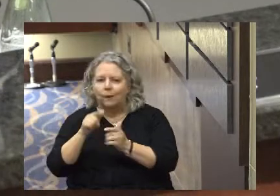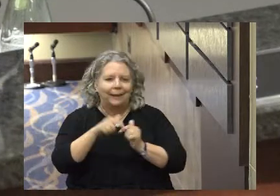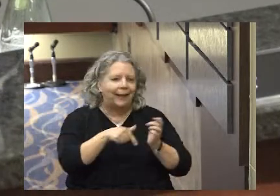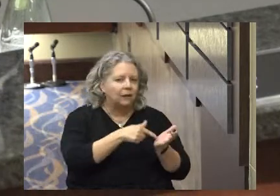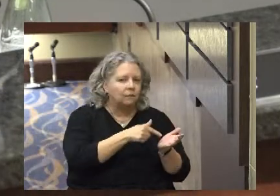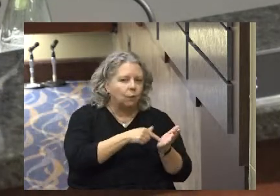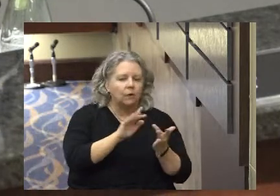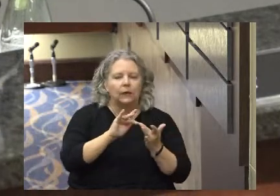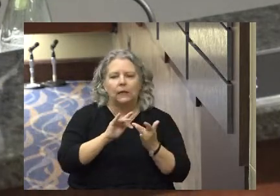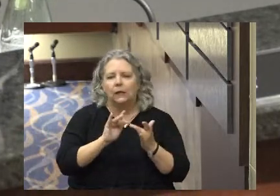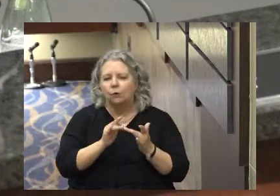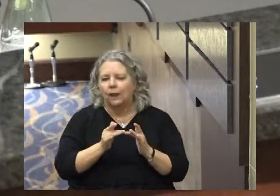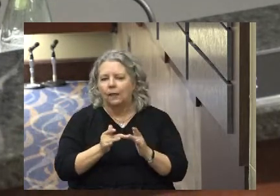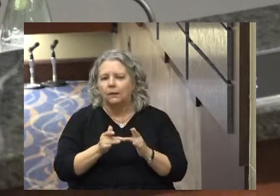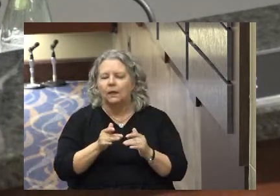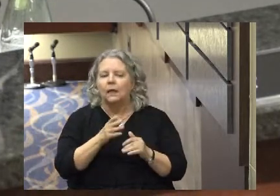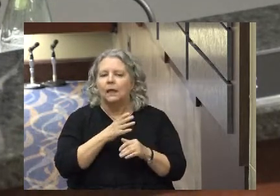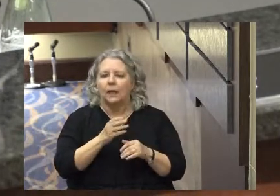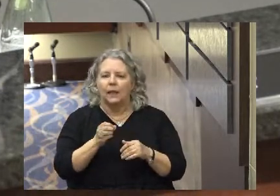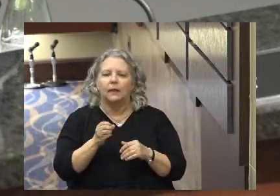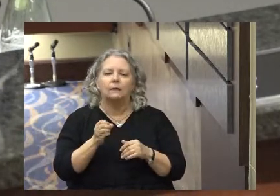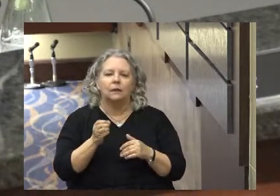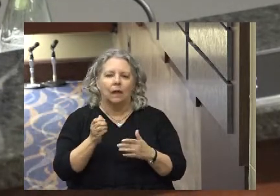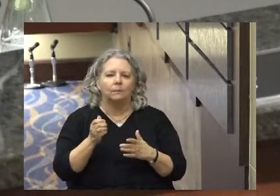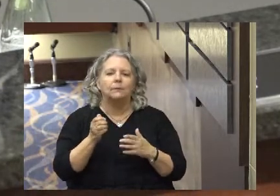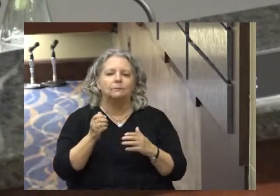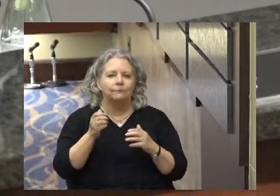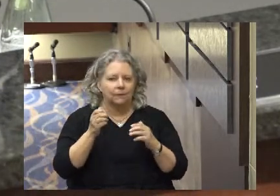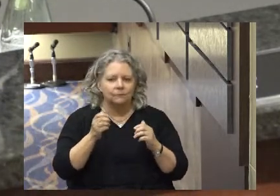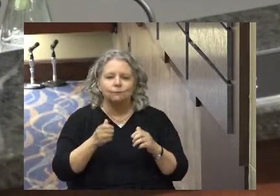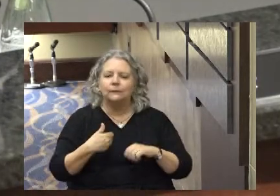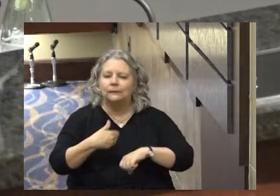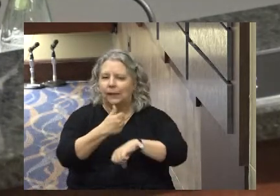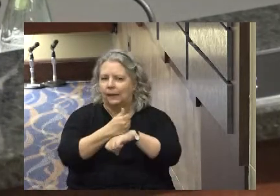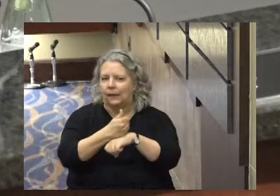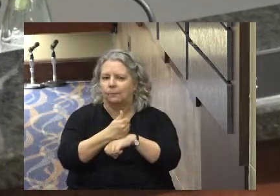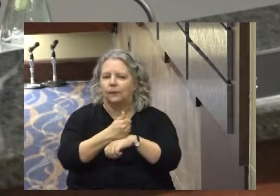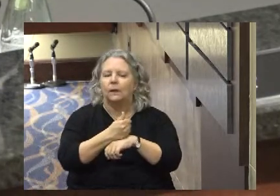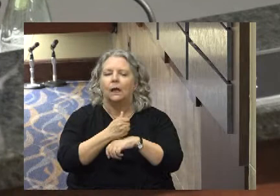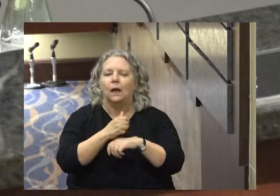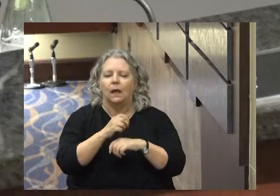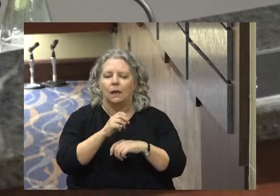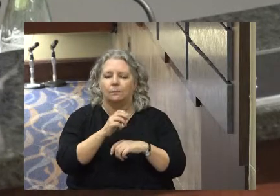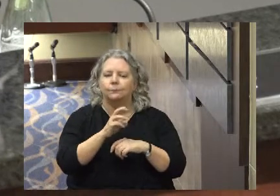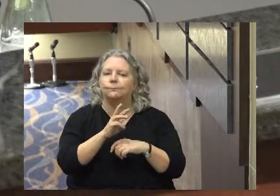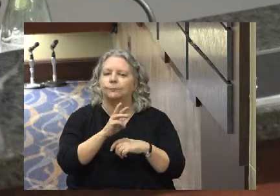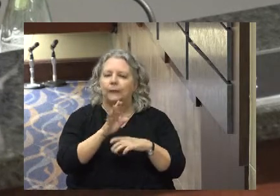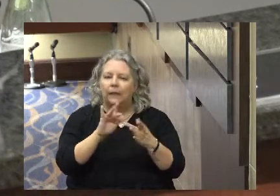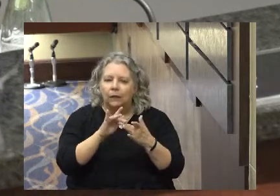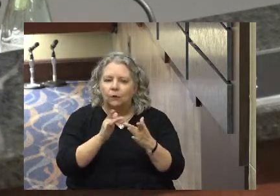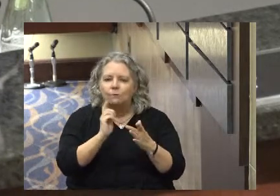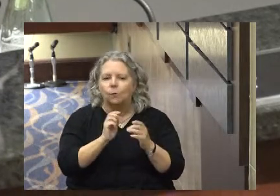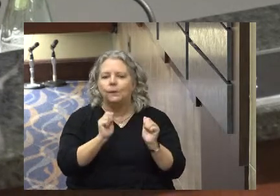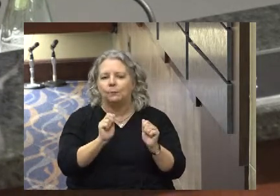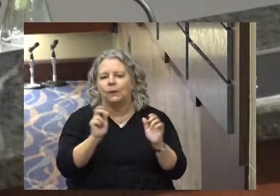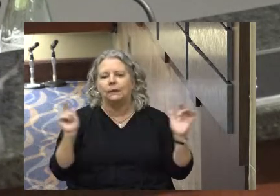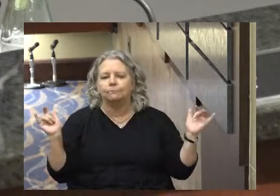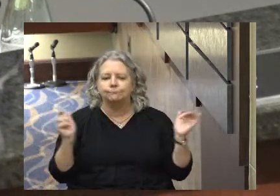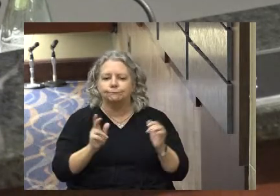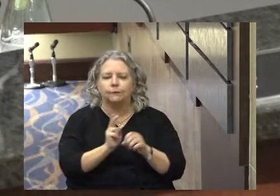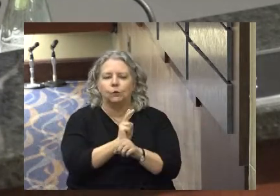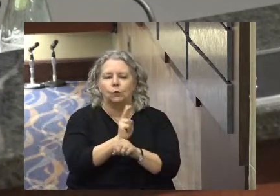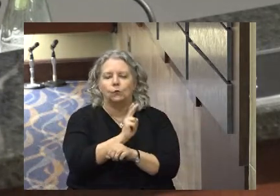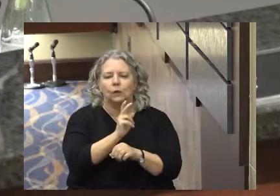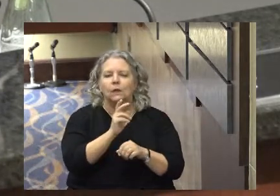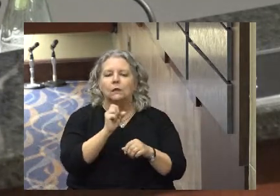neighbors come and gather is a huge win. Dewey is such an asset and a resource to our community, and I'm excited to see us offer a